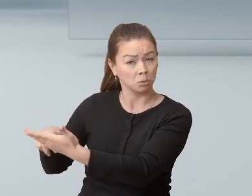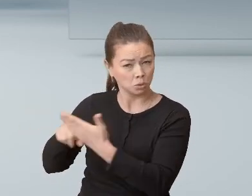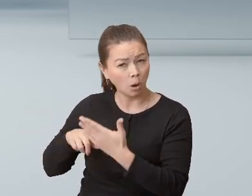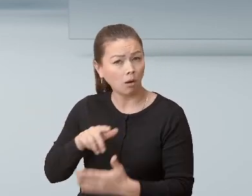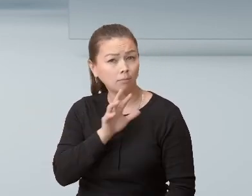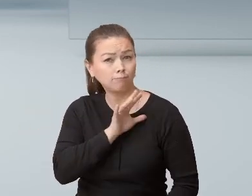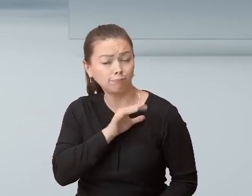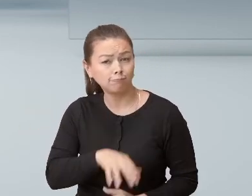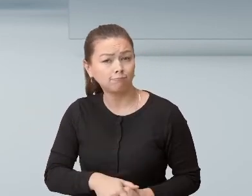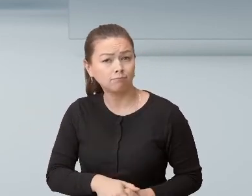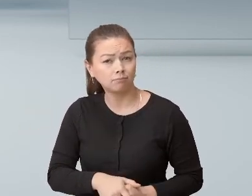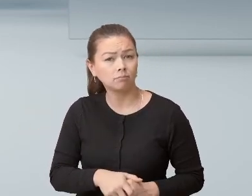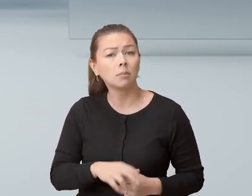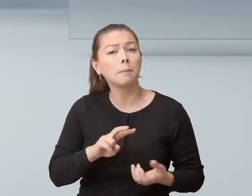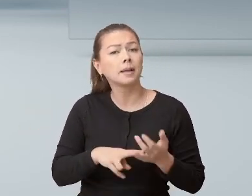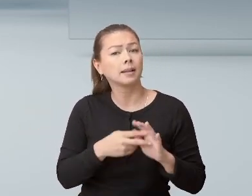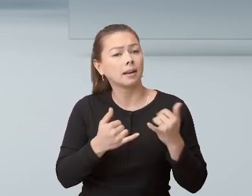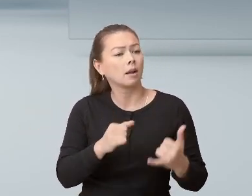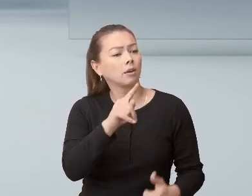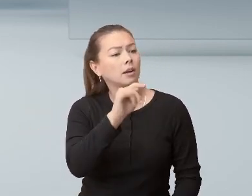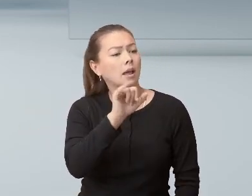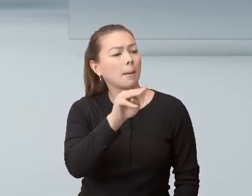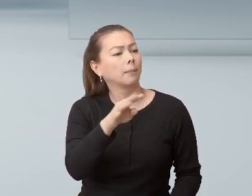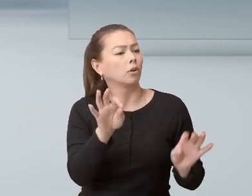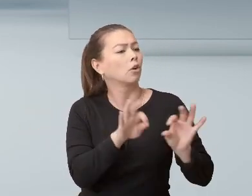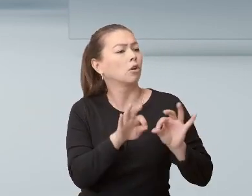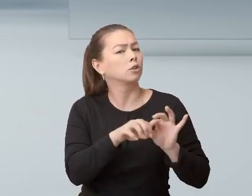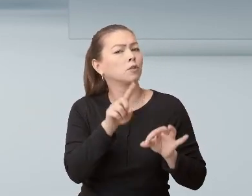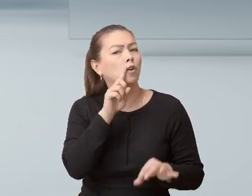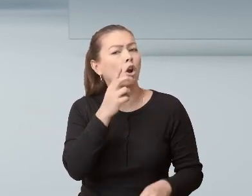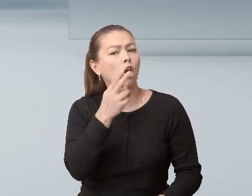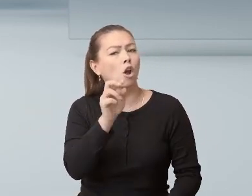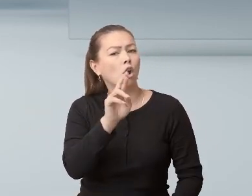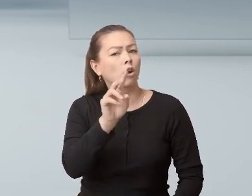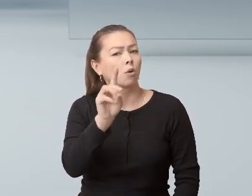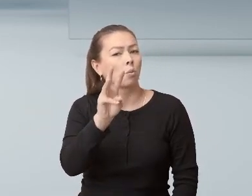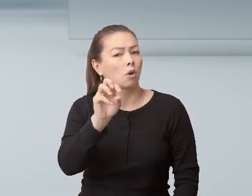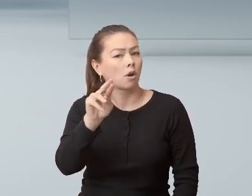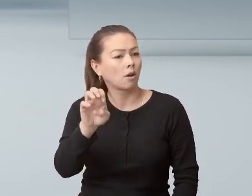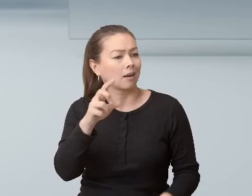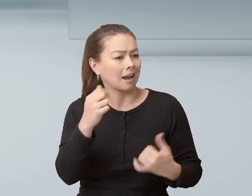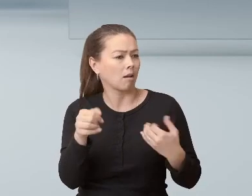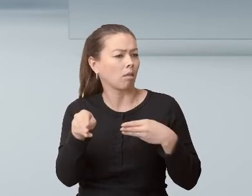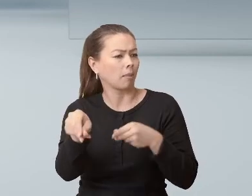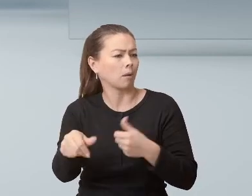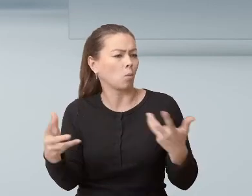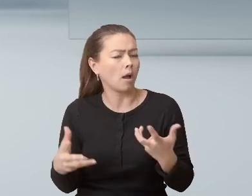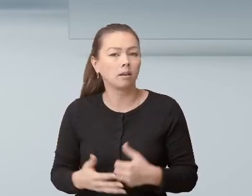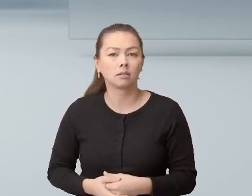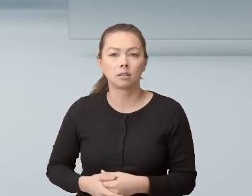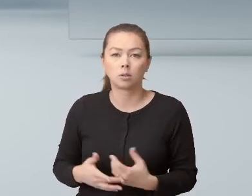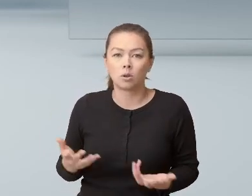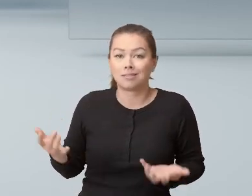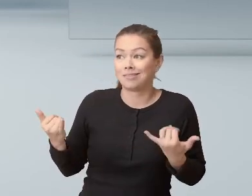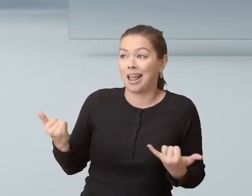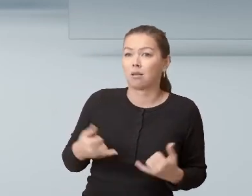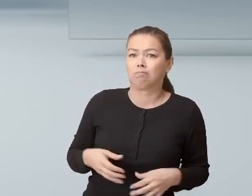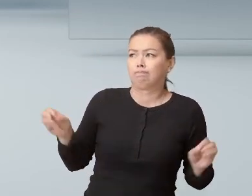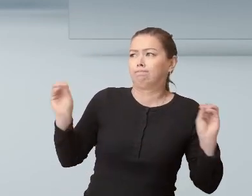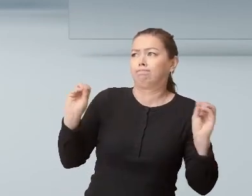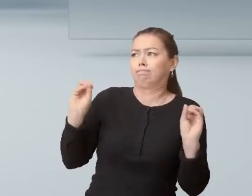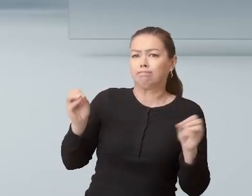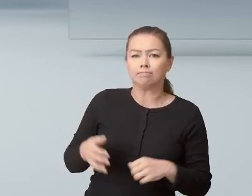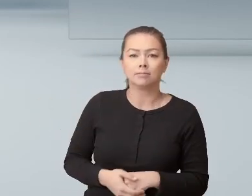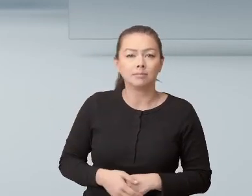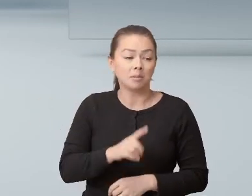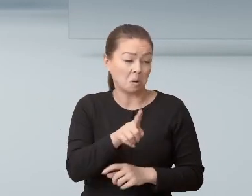these guys are spending now on premise? Well, there isn't any. So it goes away. That's a trick question. That